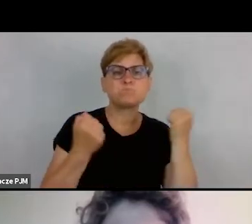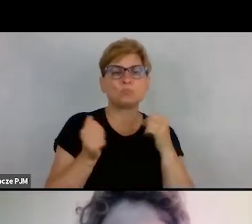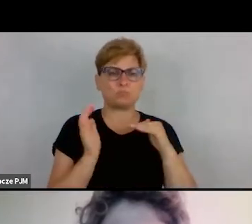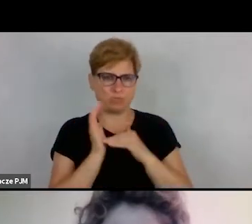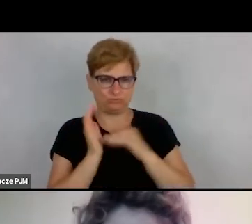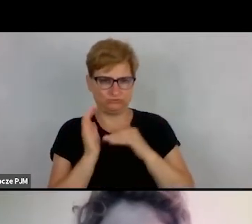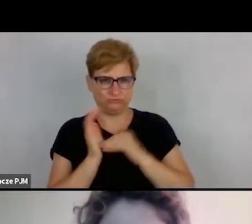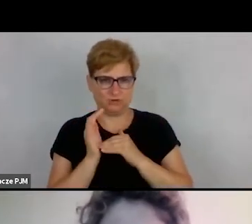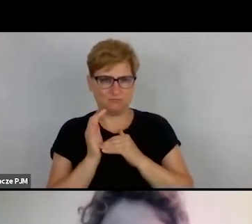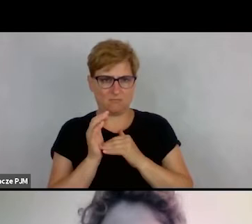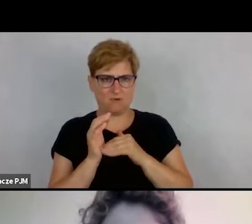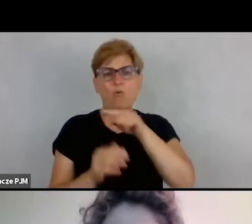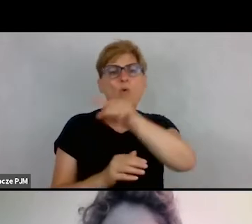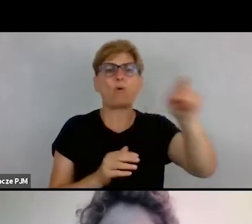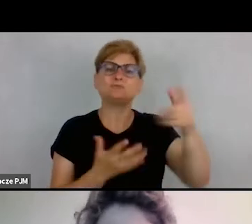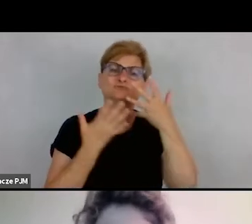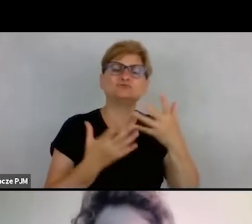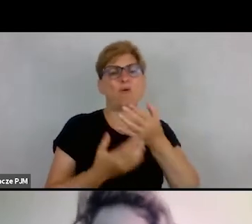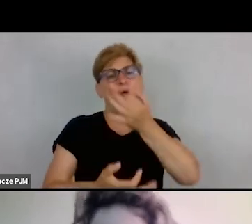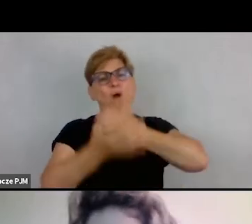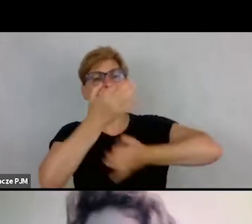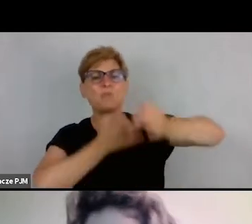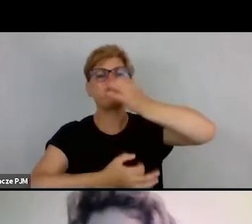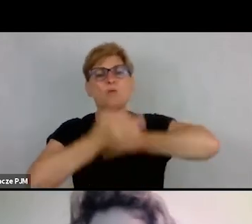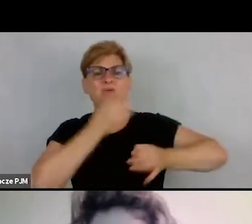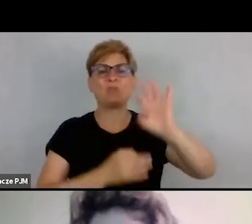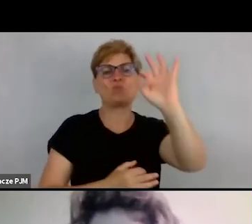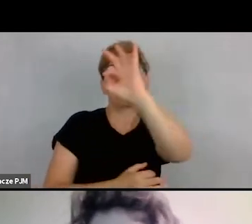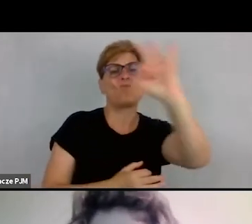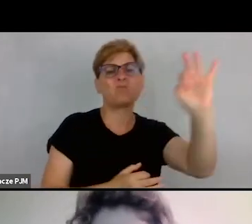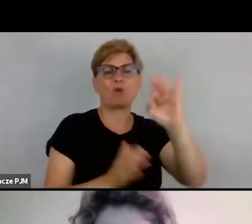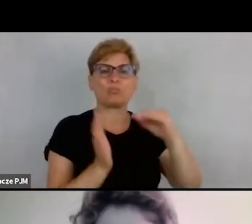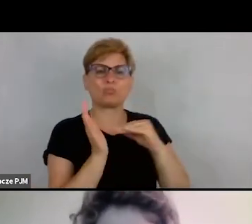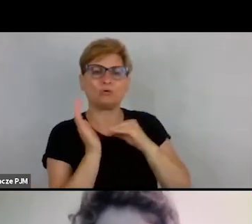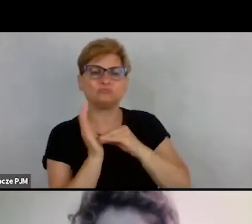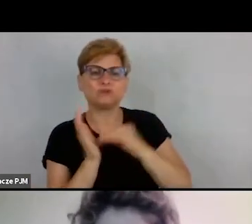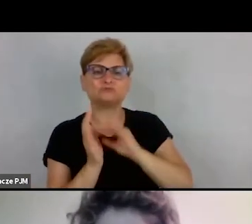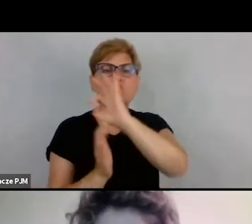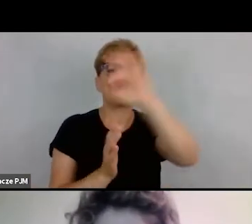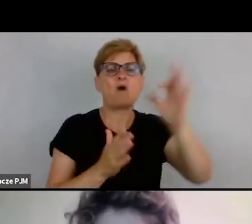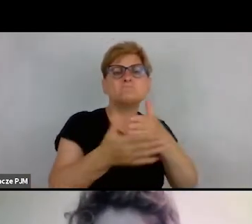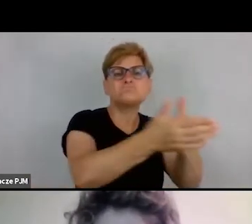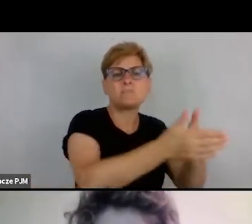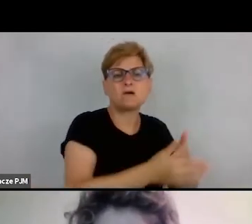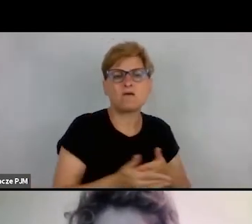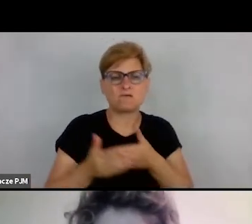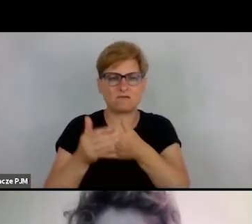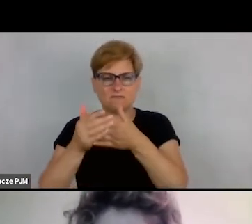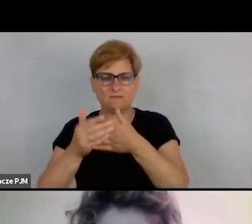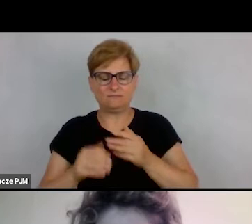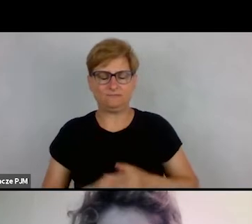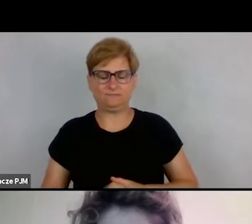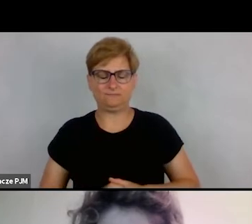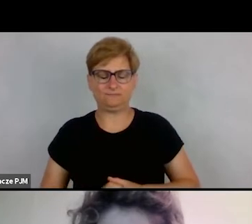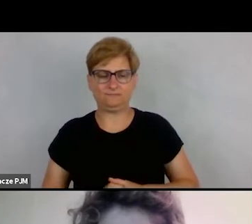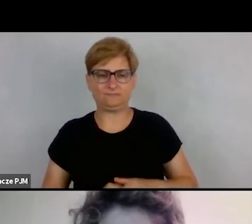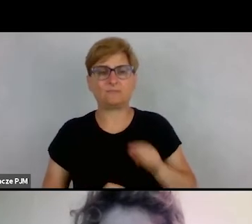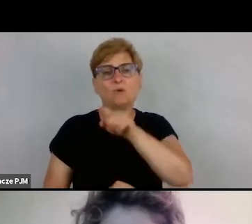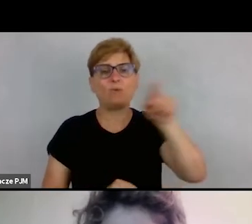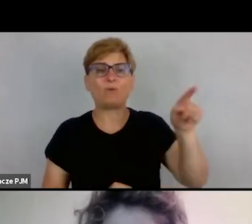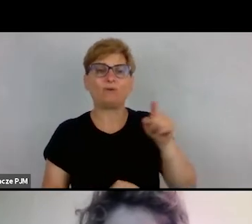the limitations and the limits to their relationships, right? And the ways in which patriarchal